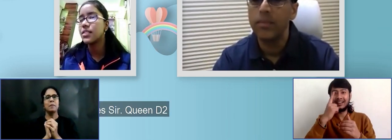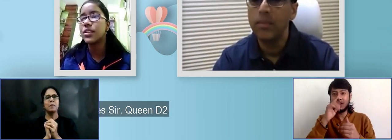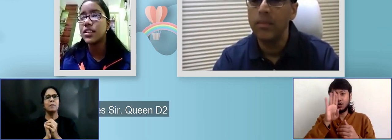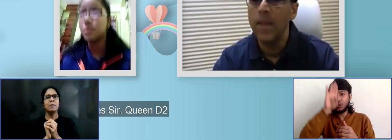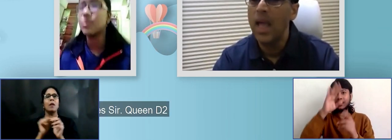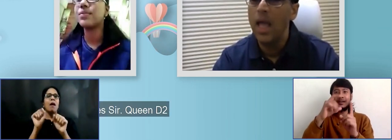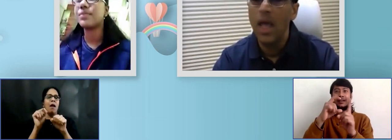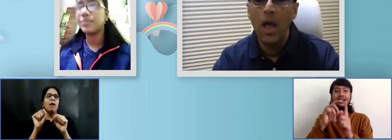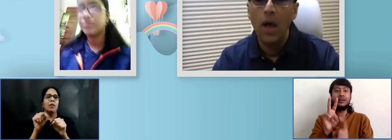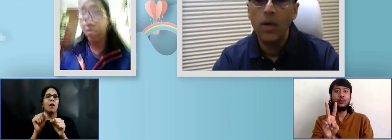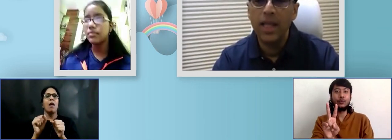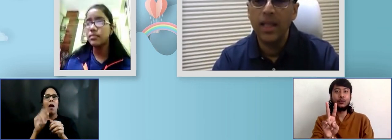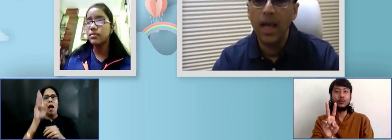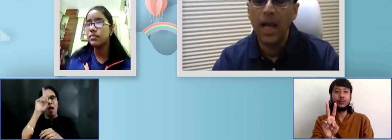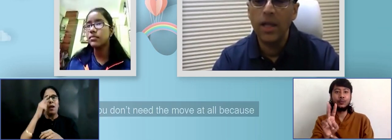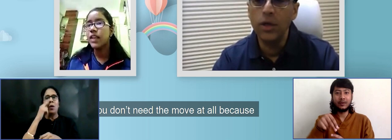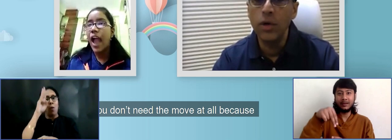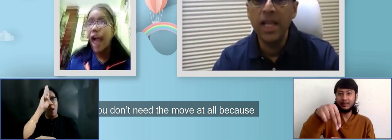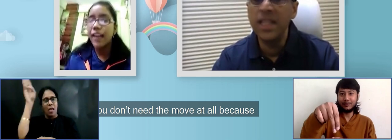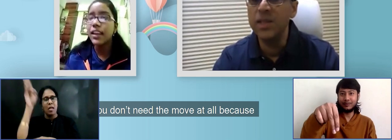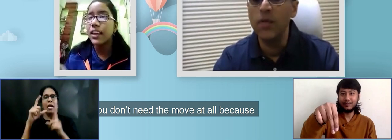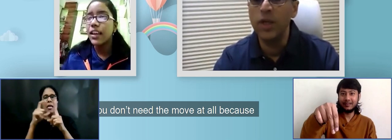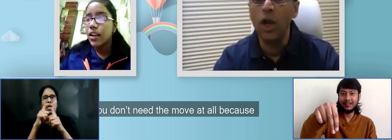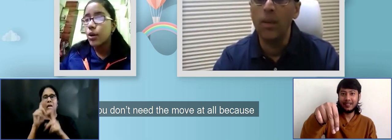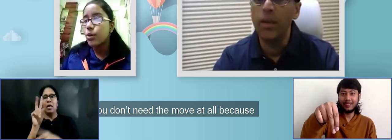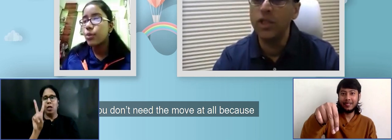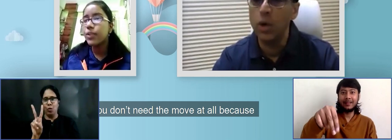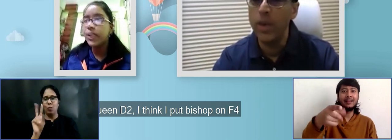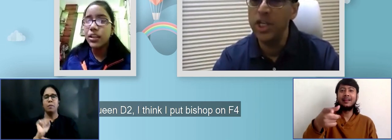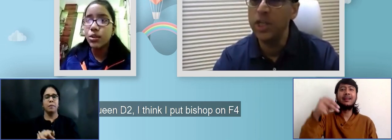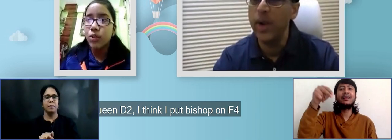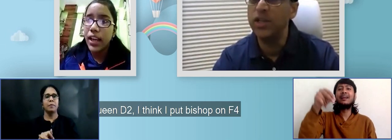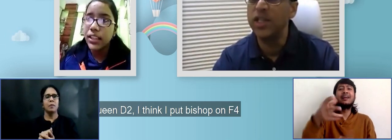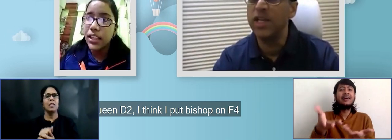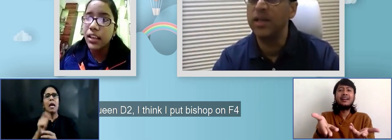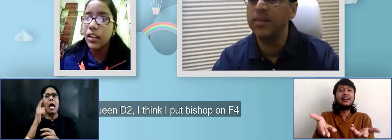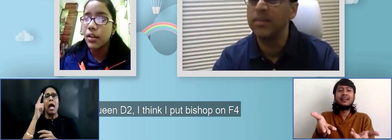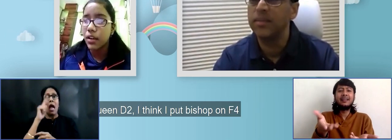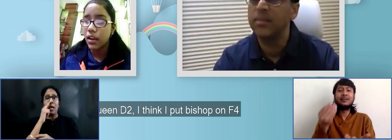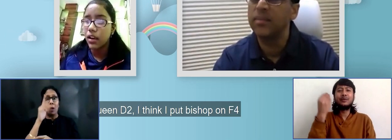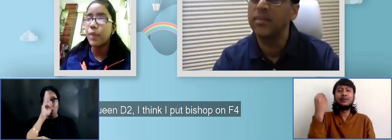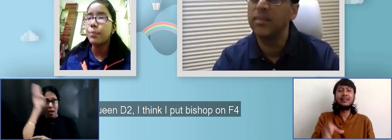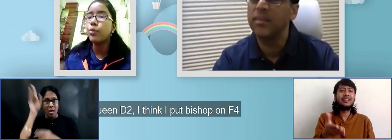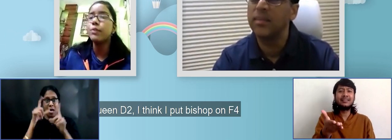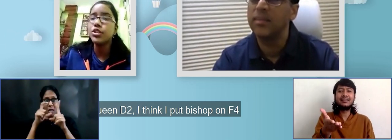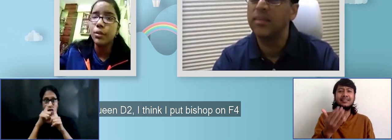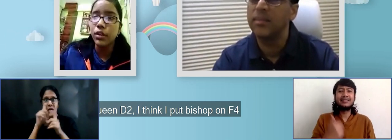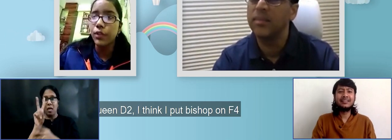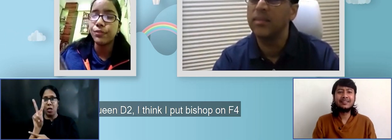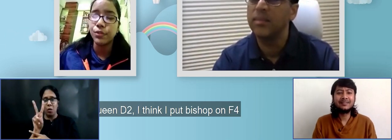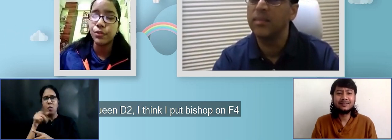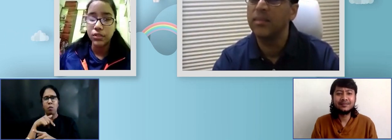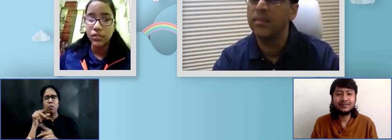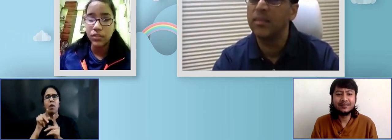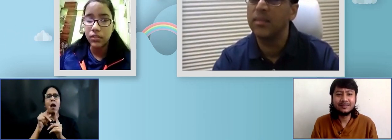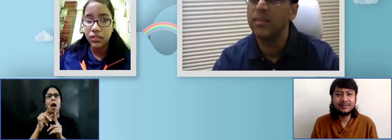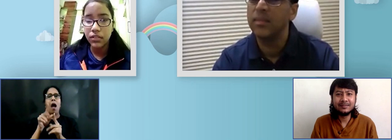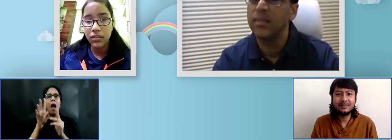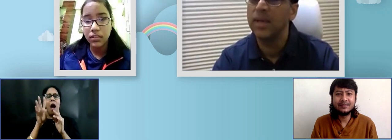Yes, sir. Queen d2. Okay. You don't need this move at all. Because queen d2, I think I put bishop on